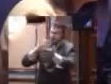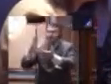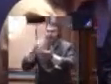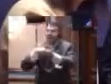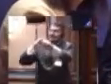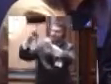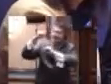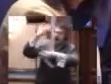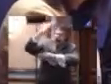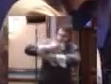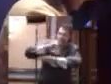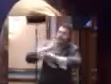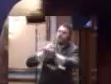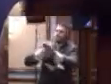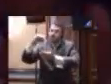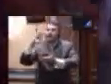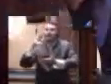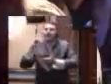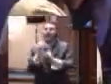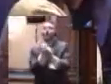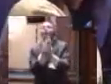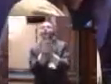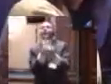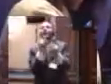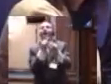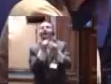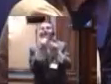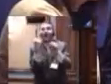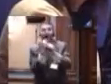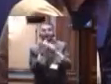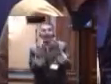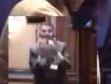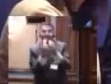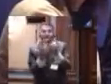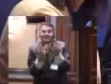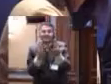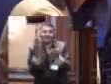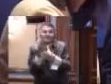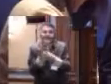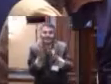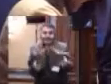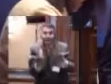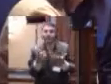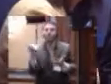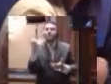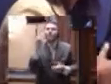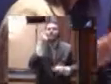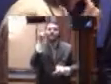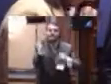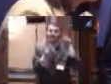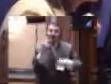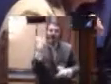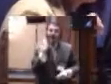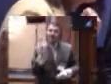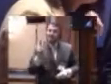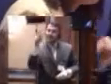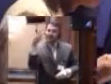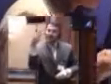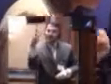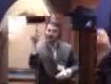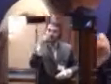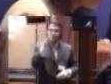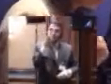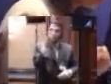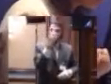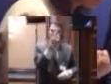first initiative to this effect was on the 27th of April 1990, where there was a